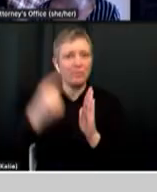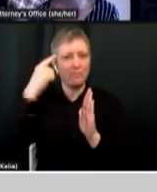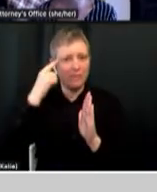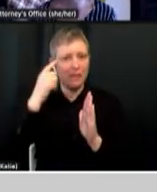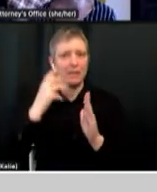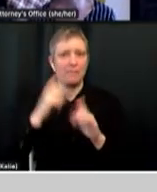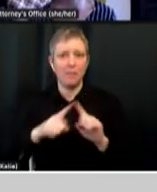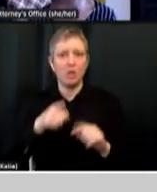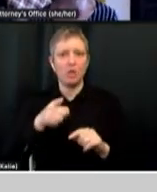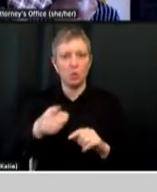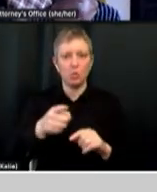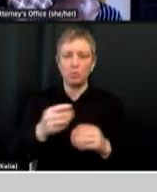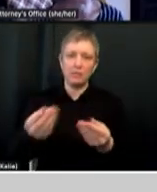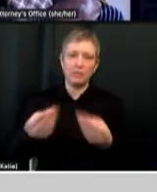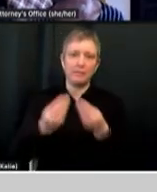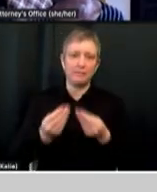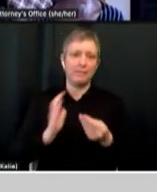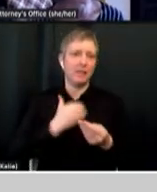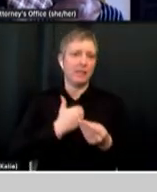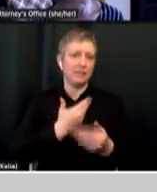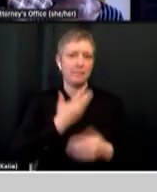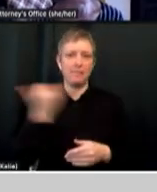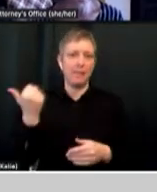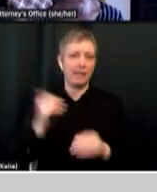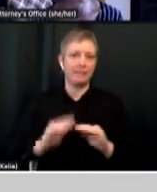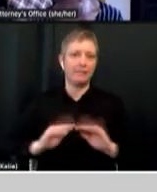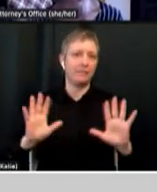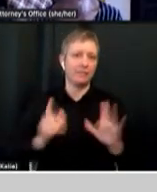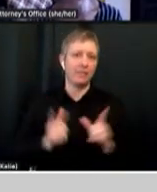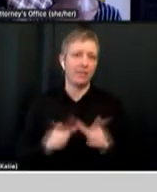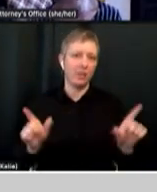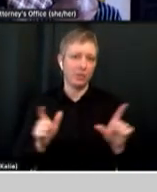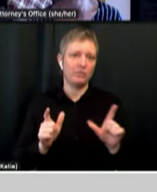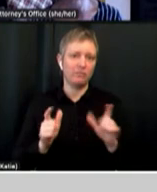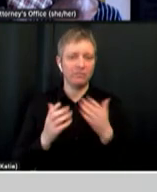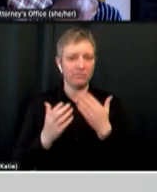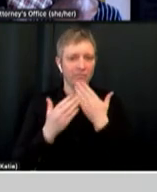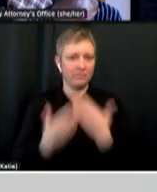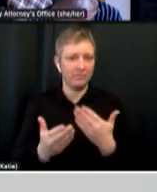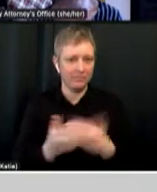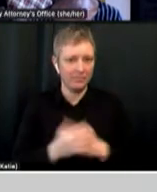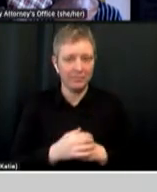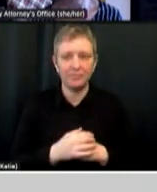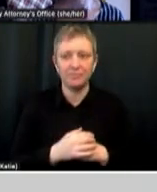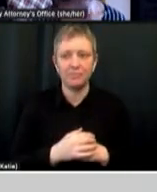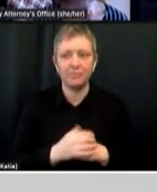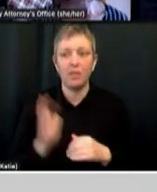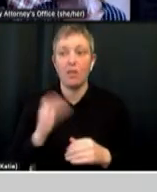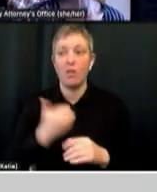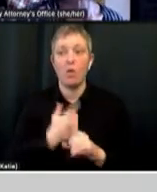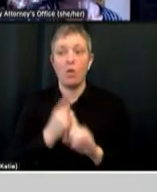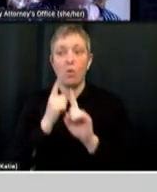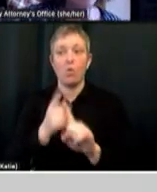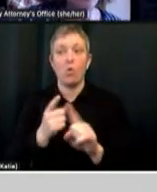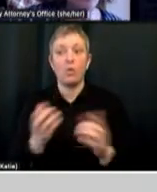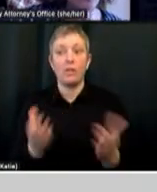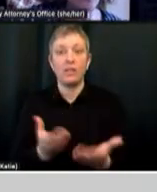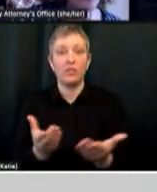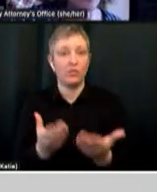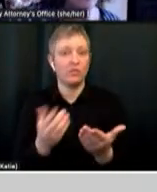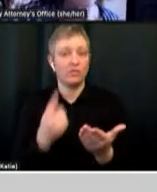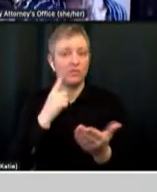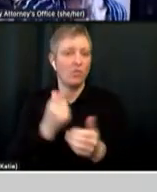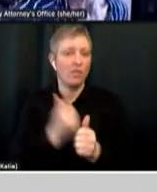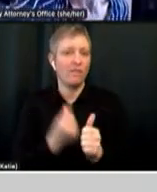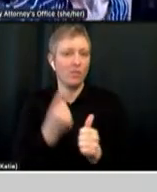Our goal here to everyone is to bring information and